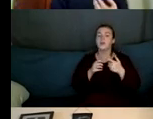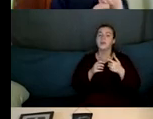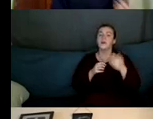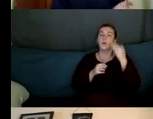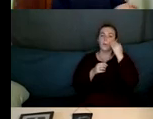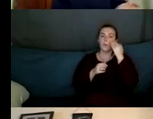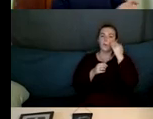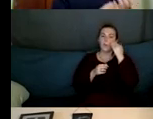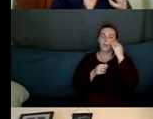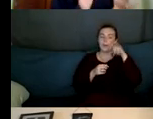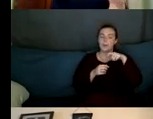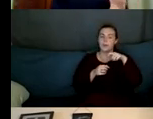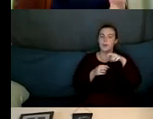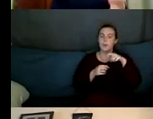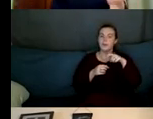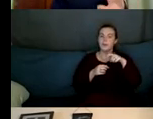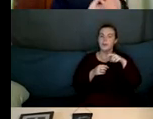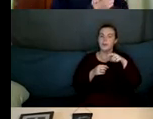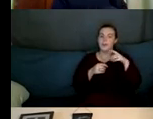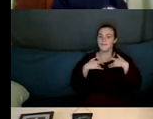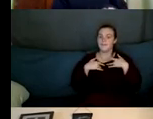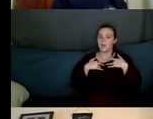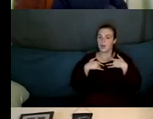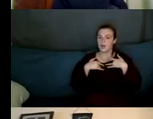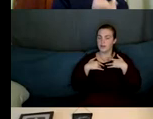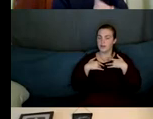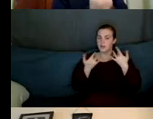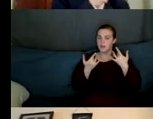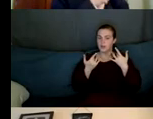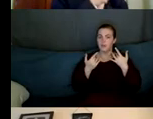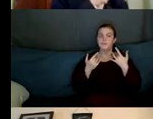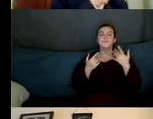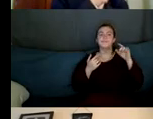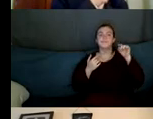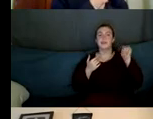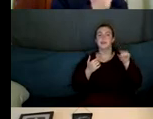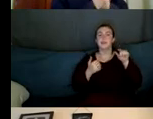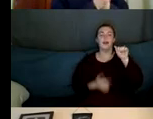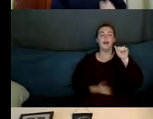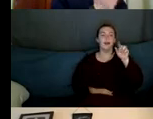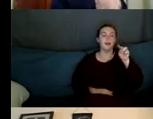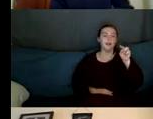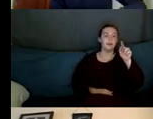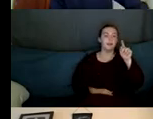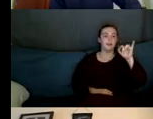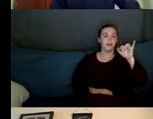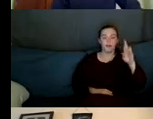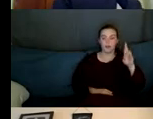case, my imaginary event is held out of Vontier because I made this for an Vontier Collegium.